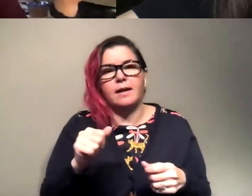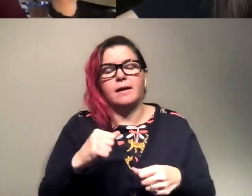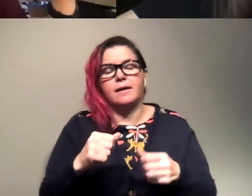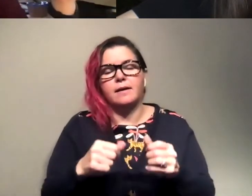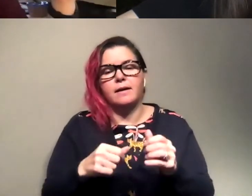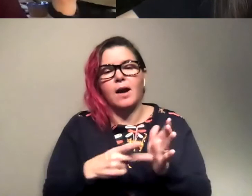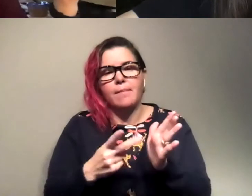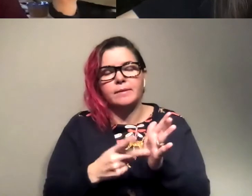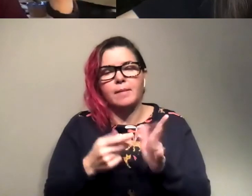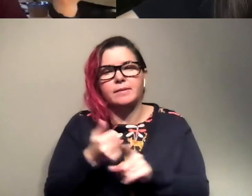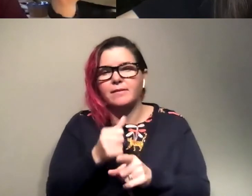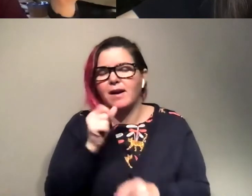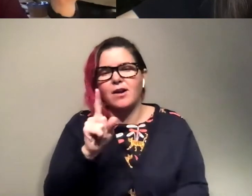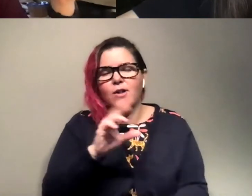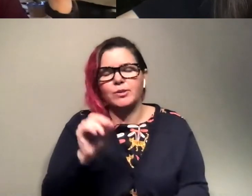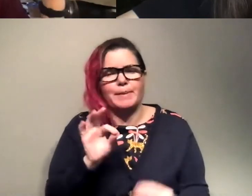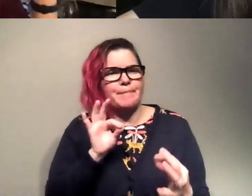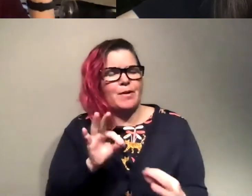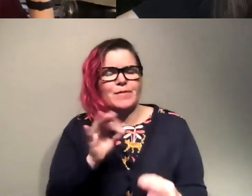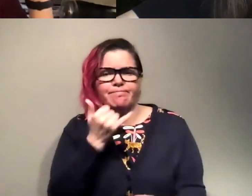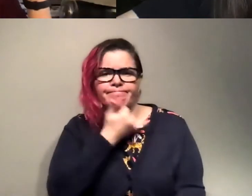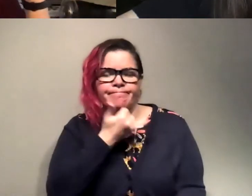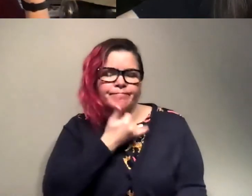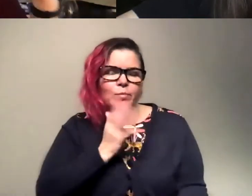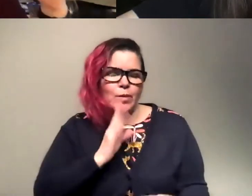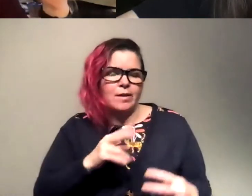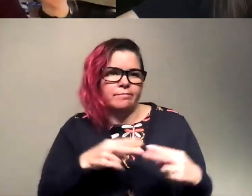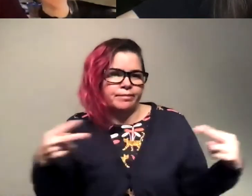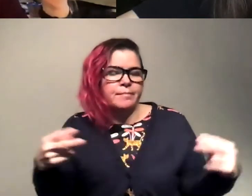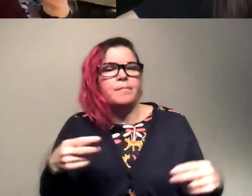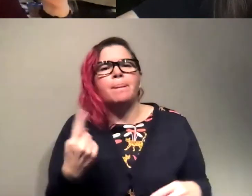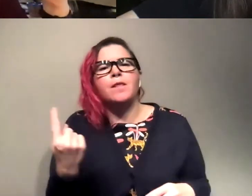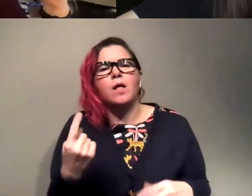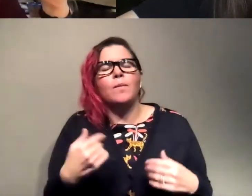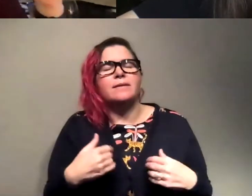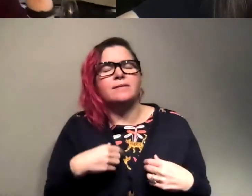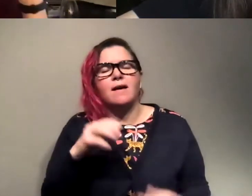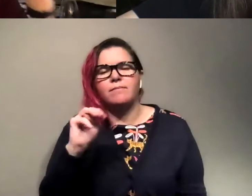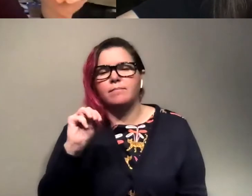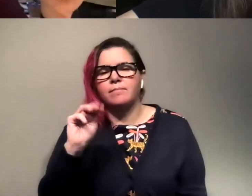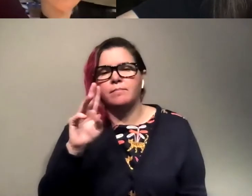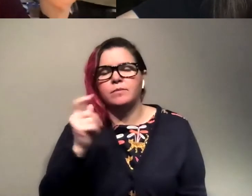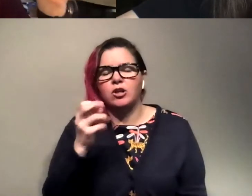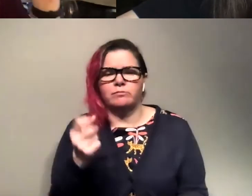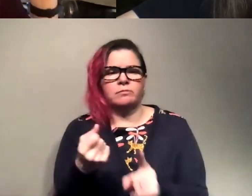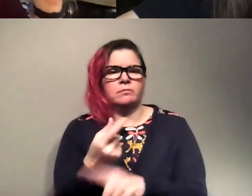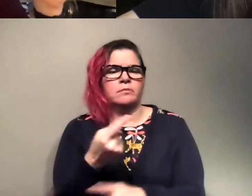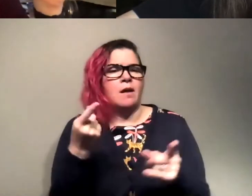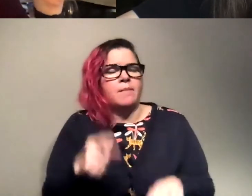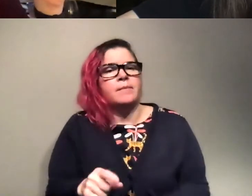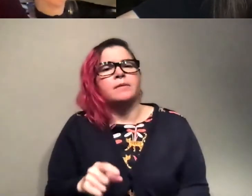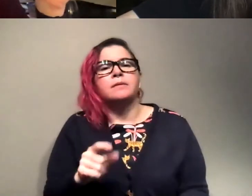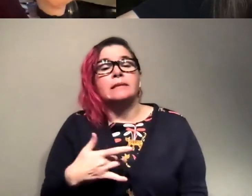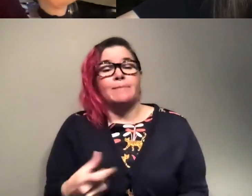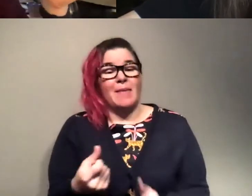it's not 100% perfect. It makes mistakes. So we always have mutations that happen. Typically, mutation,